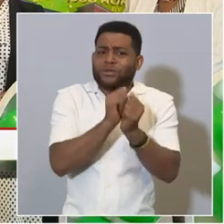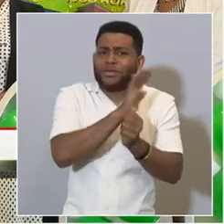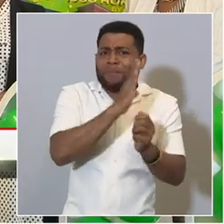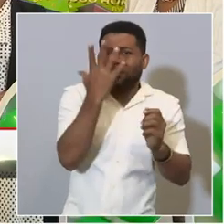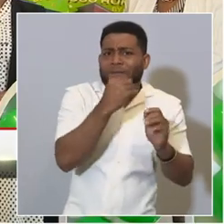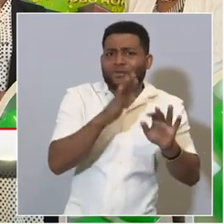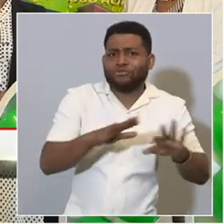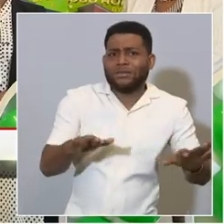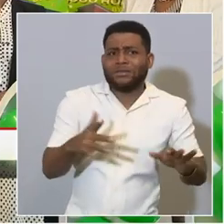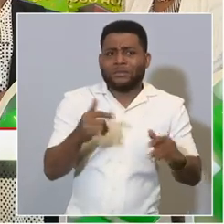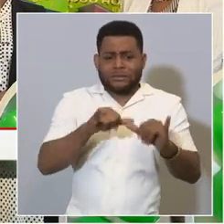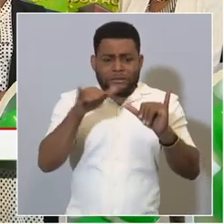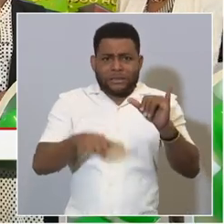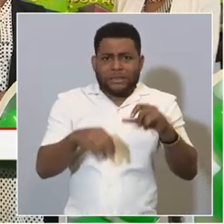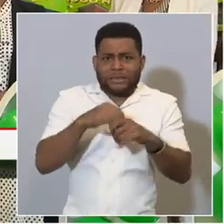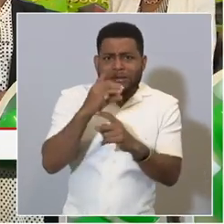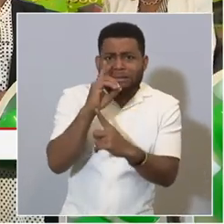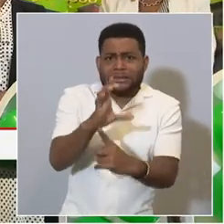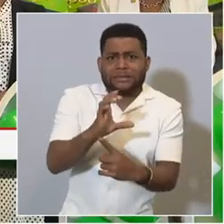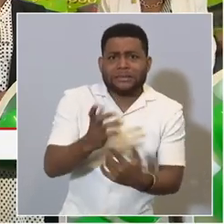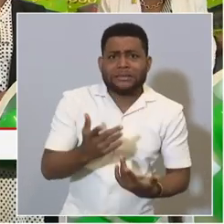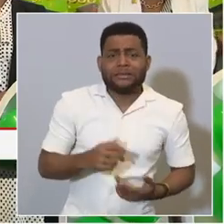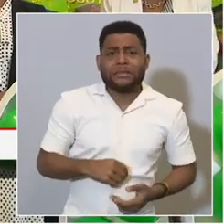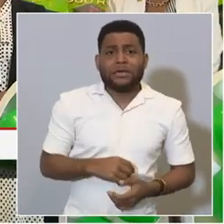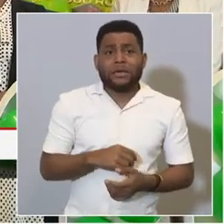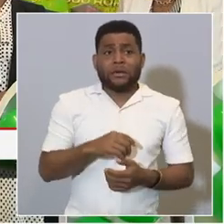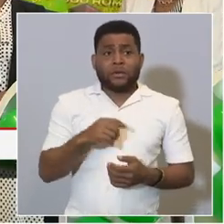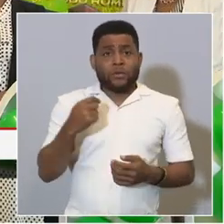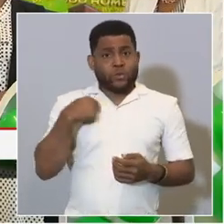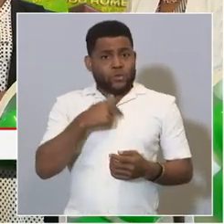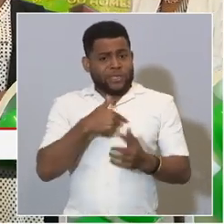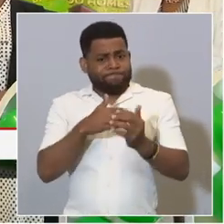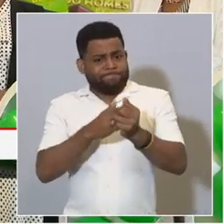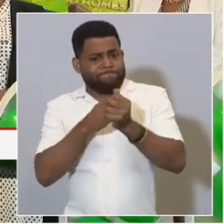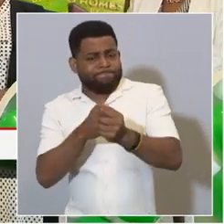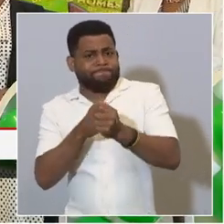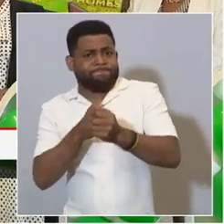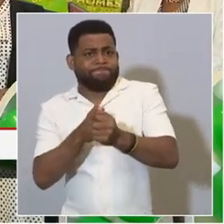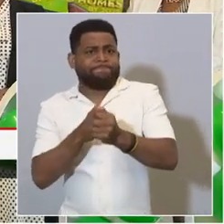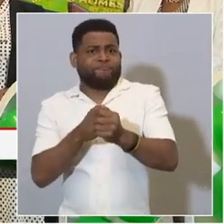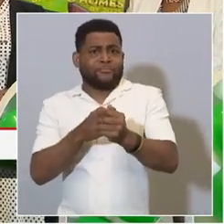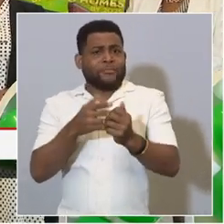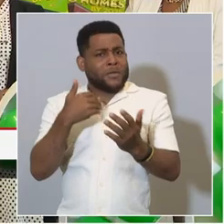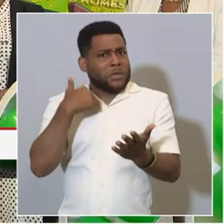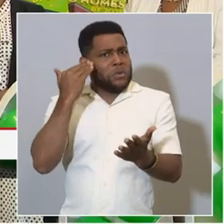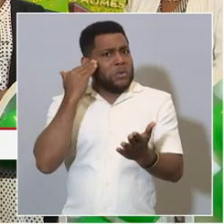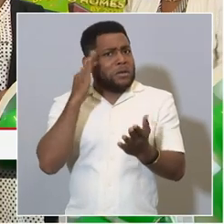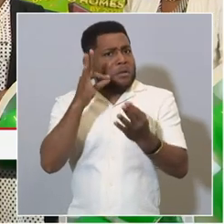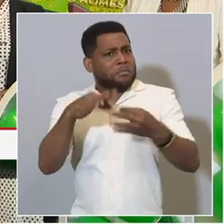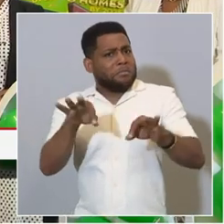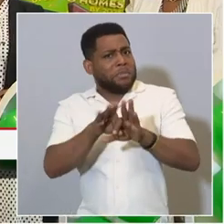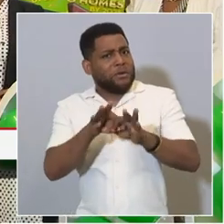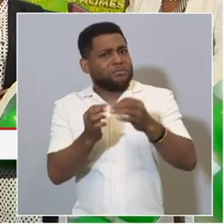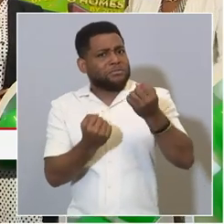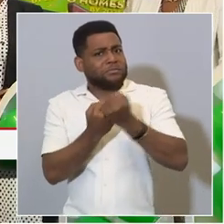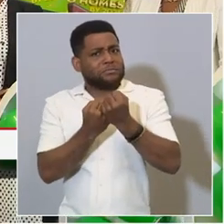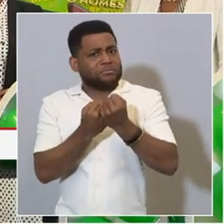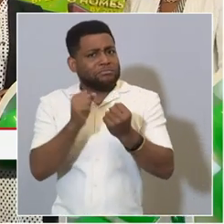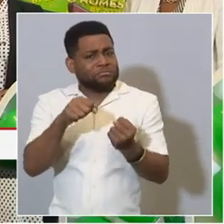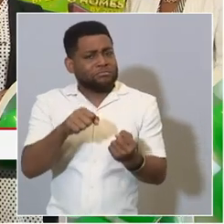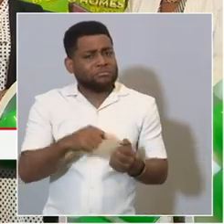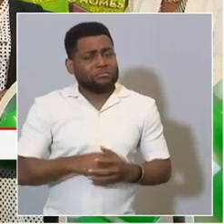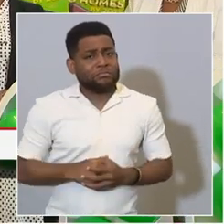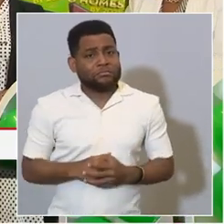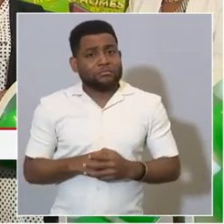It is because of leadership across the District of Columbia who knows how important it is, and I have somebody who is a native Washingtonian who's been here for